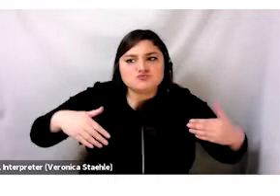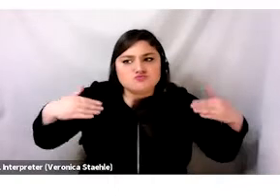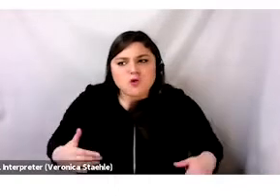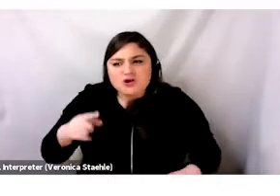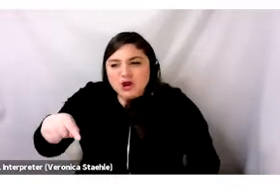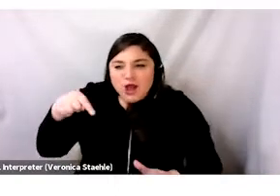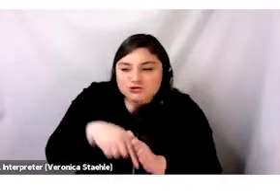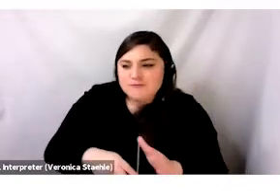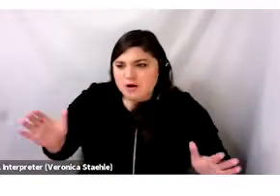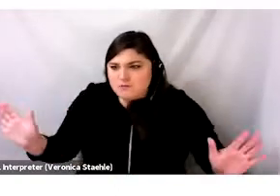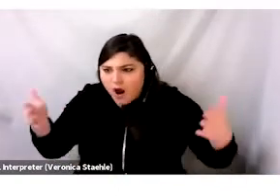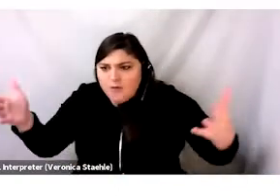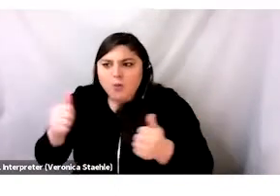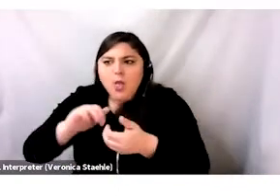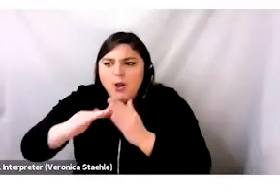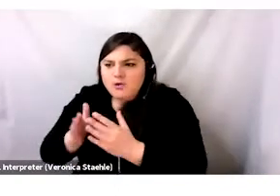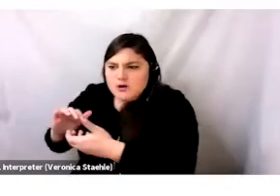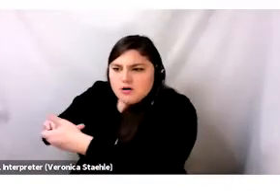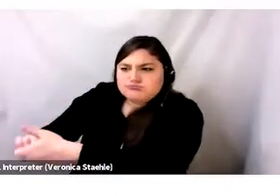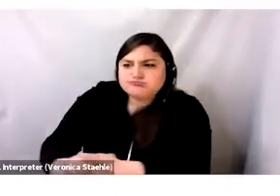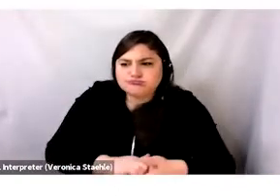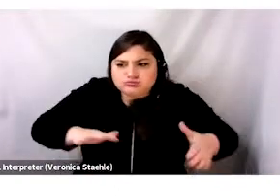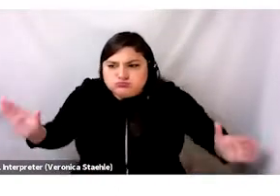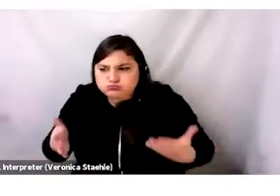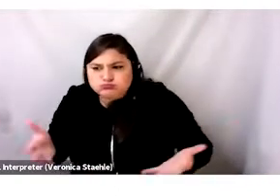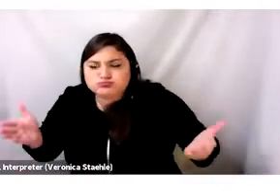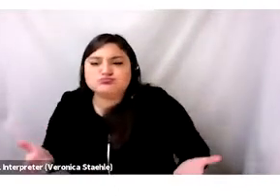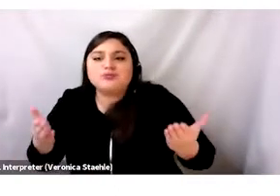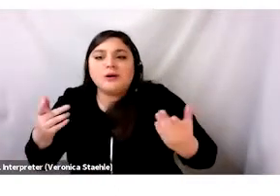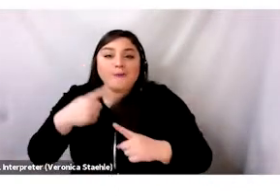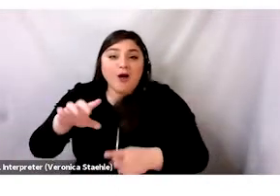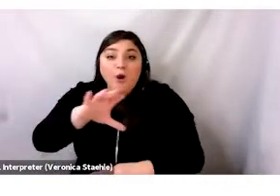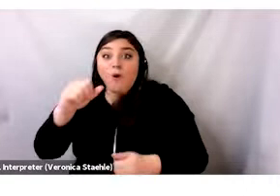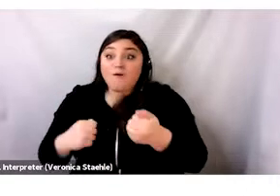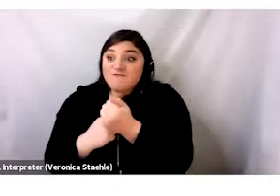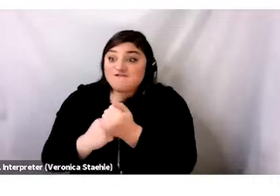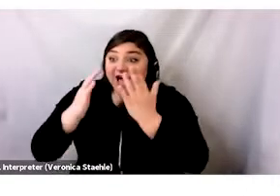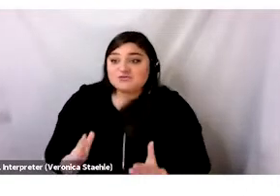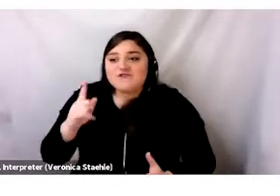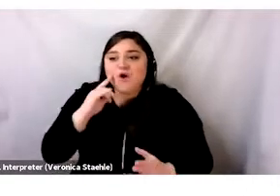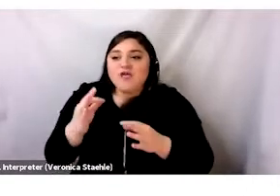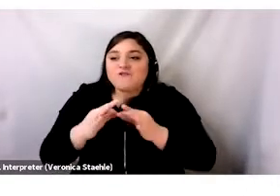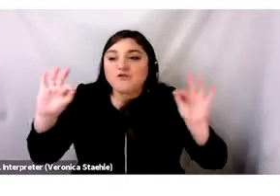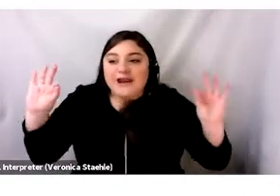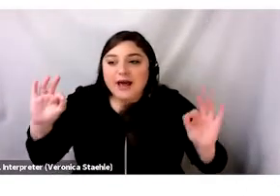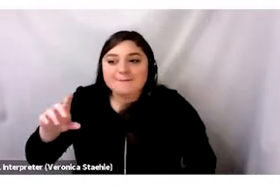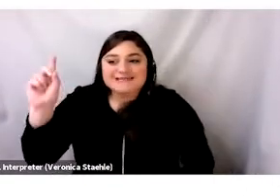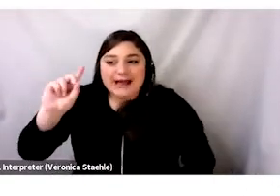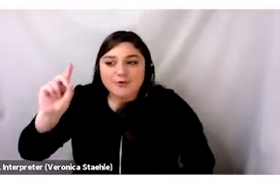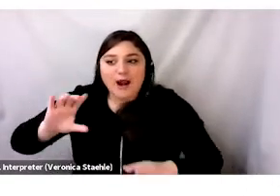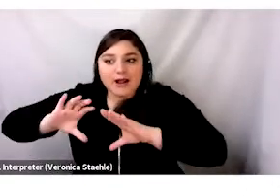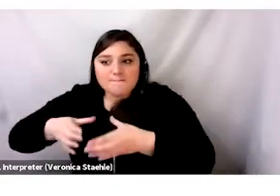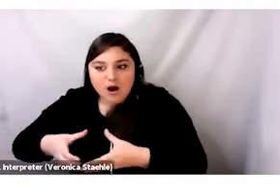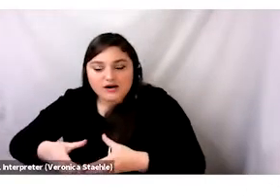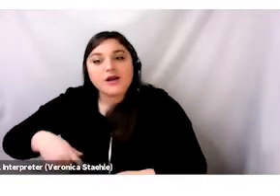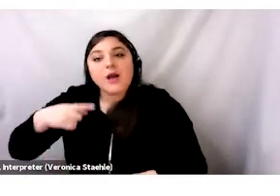organizer and co-founder and vice chair of the Freedom Democratic Party, as well as co-organizer